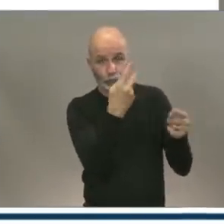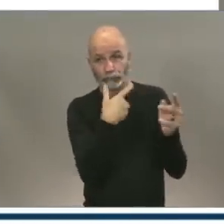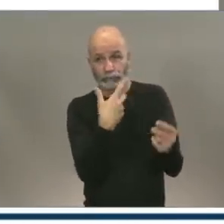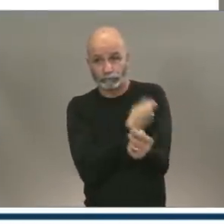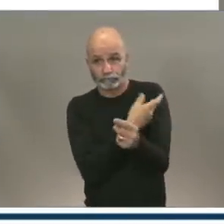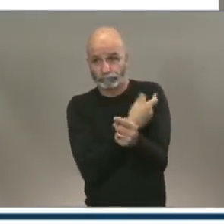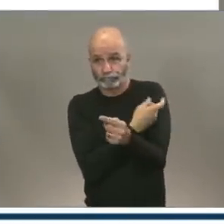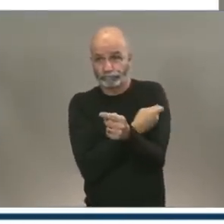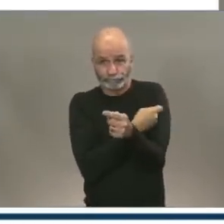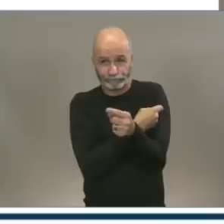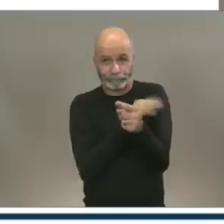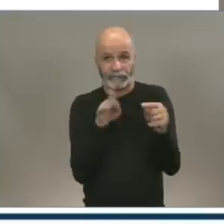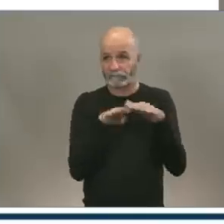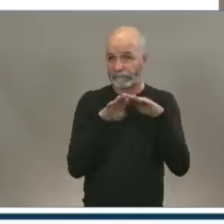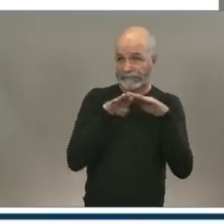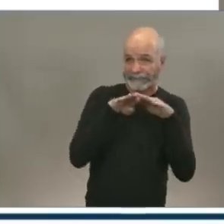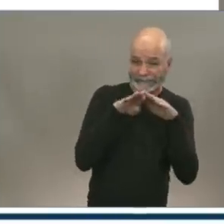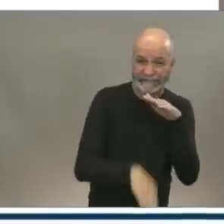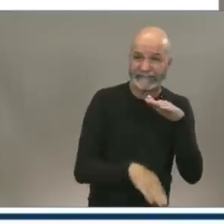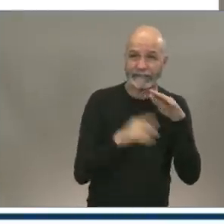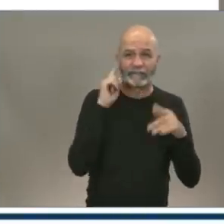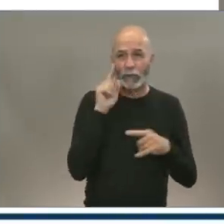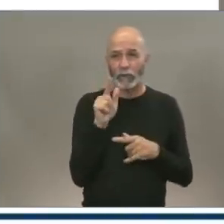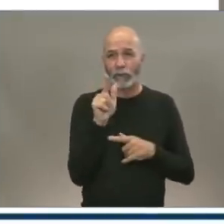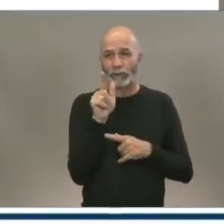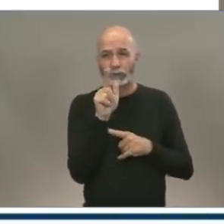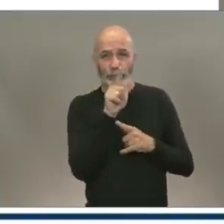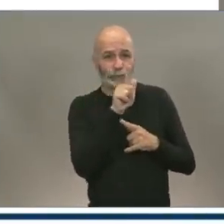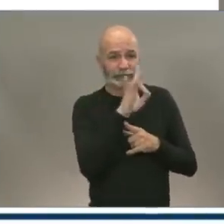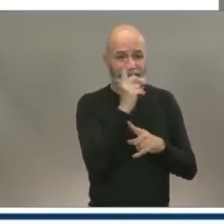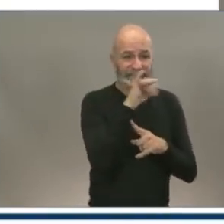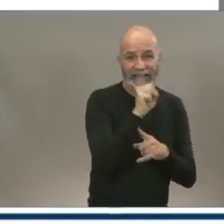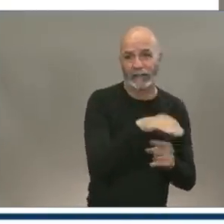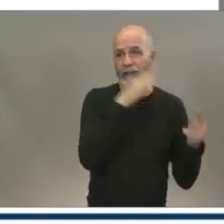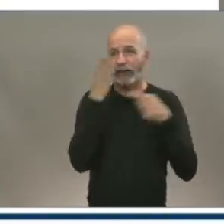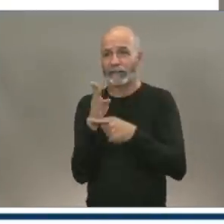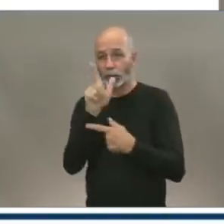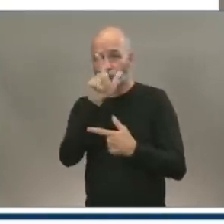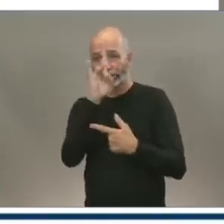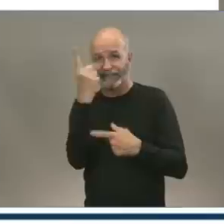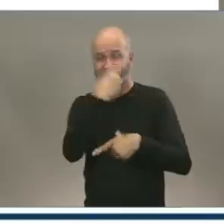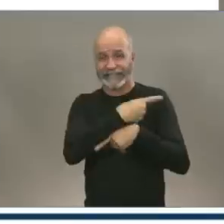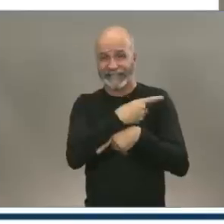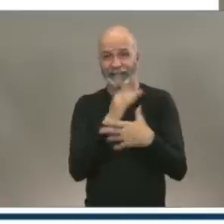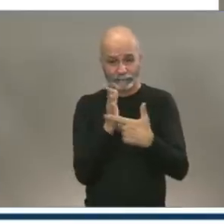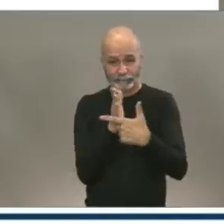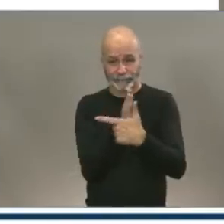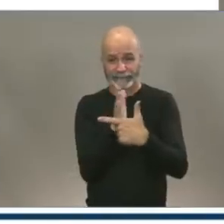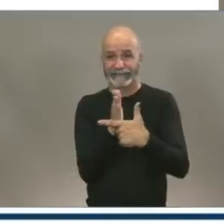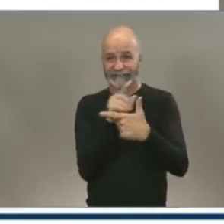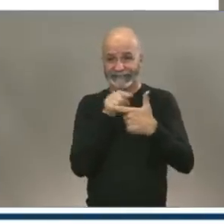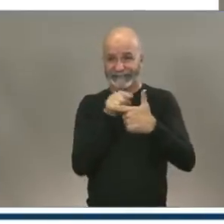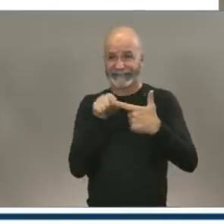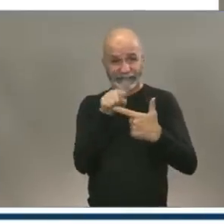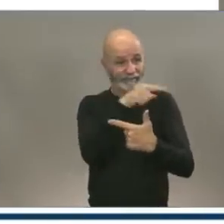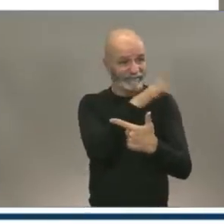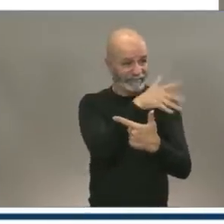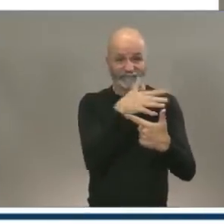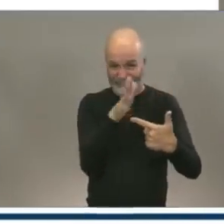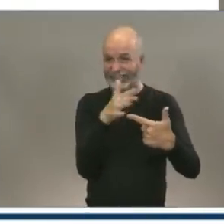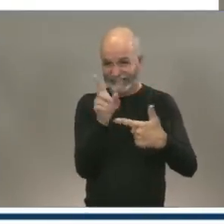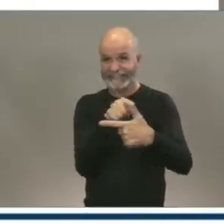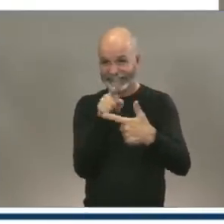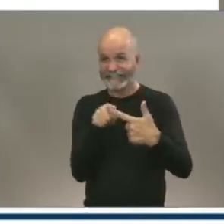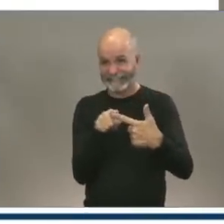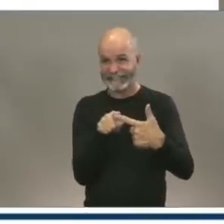than 28 days between those 2 doses. So if you're in any of those groups, starting